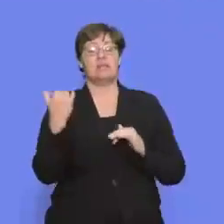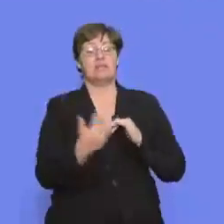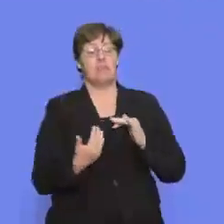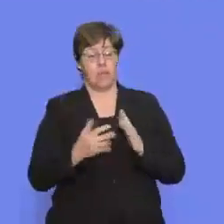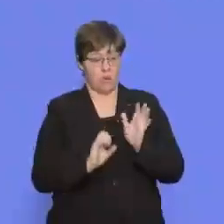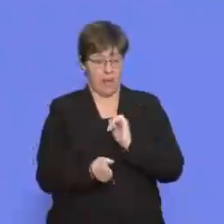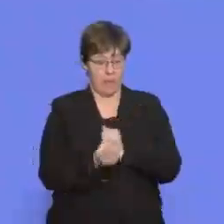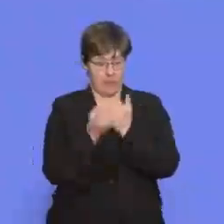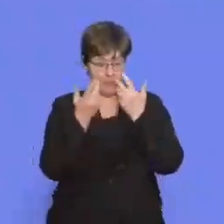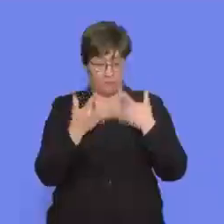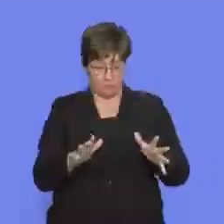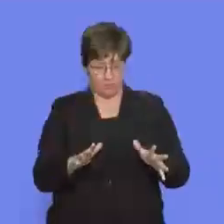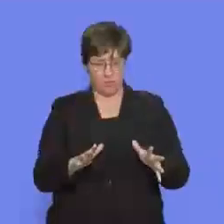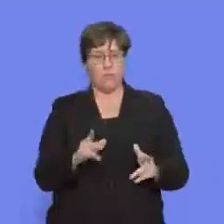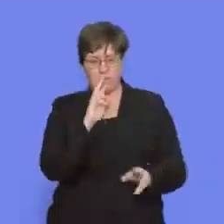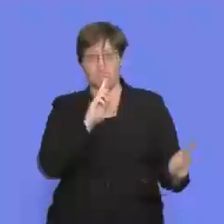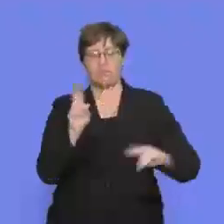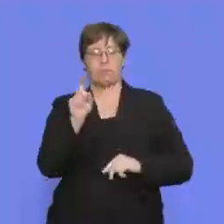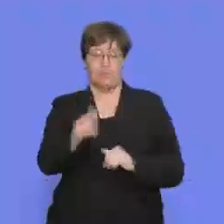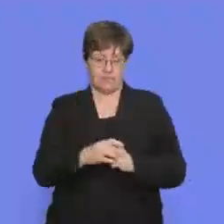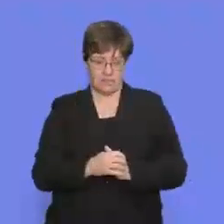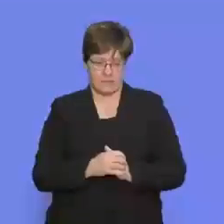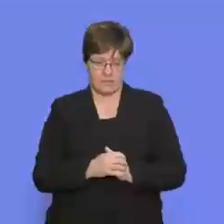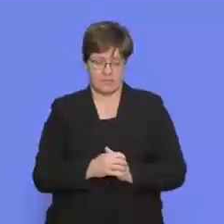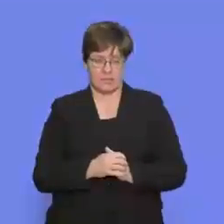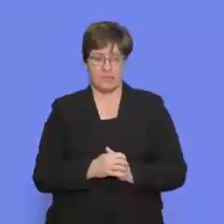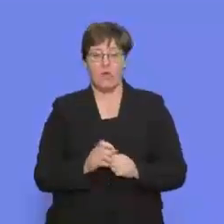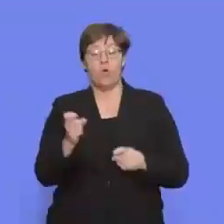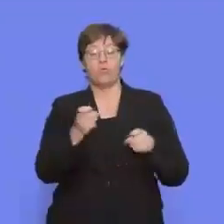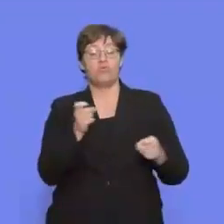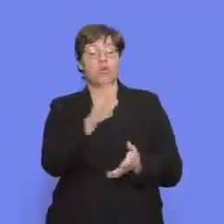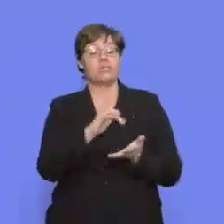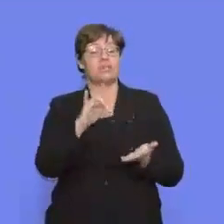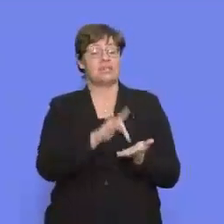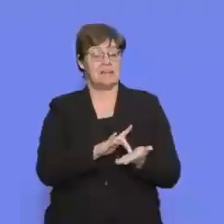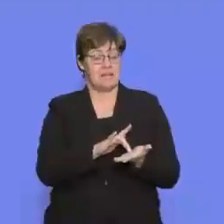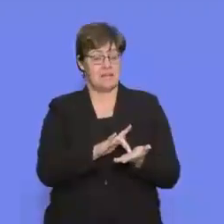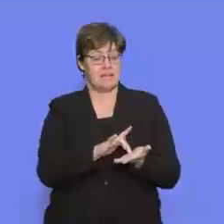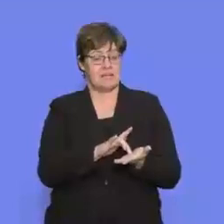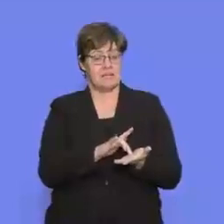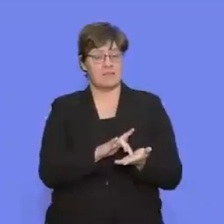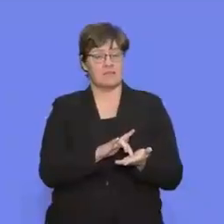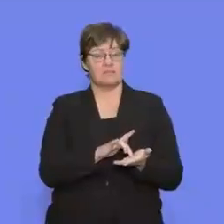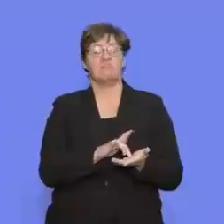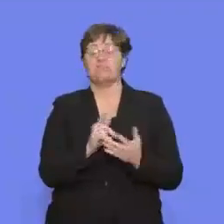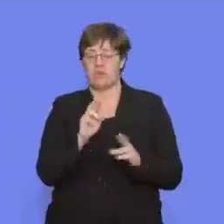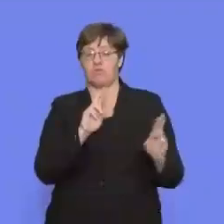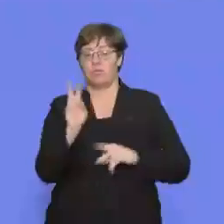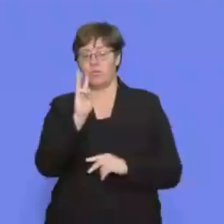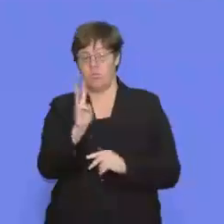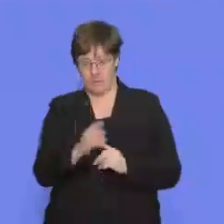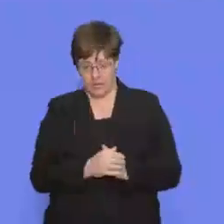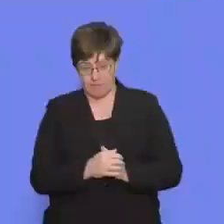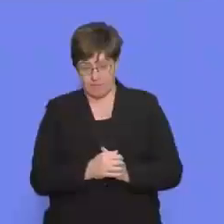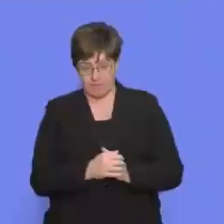a response. So, the control center in this case will respond. So,